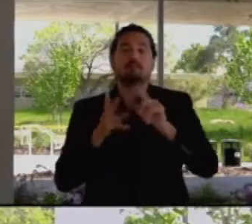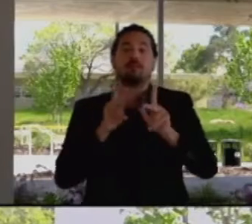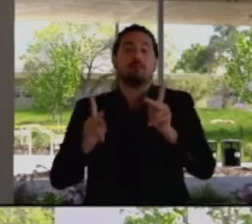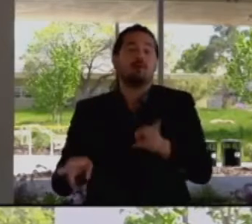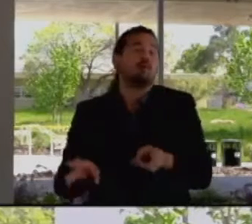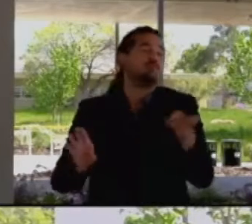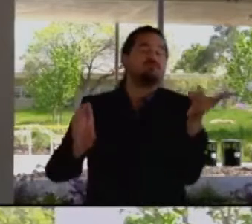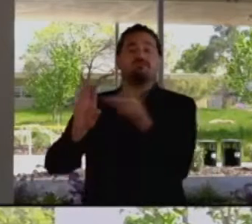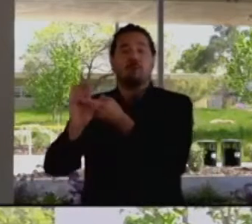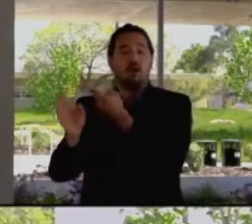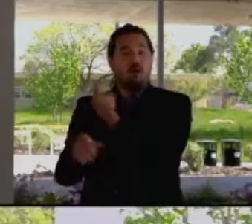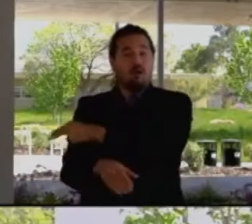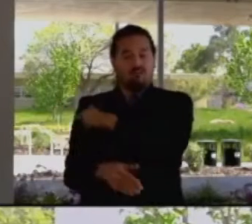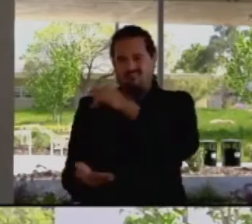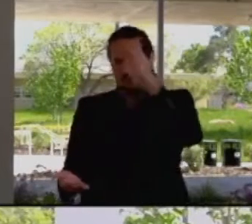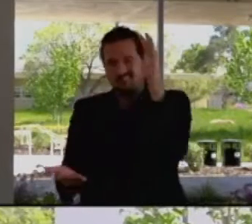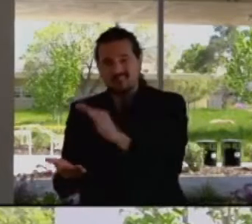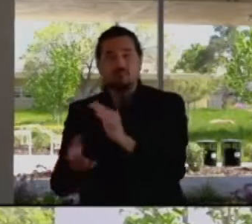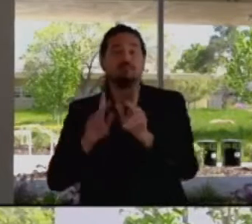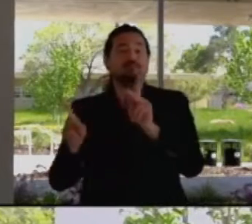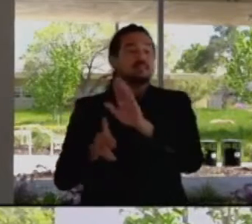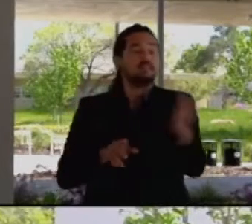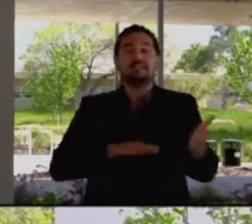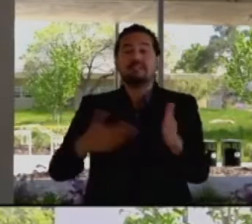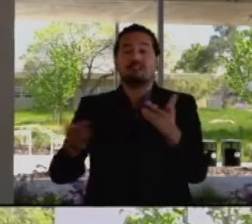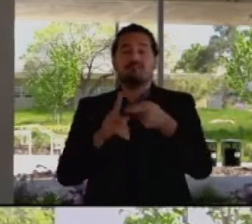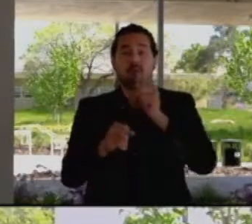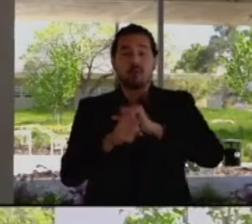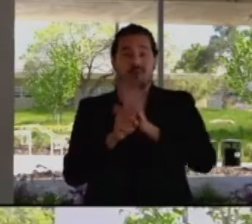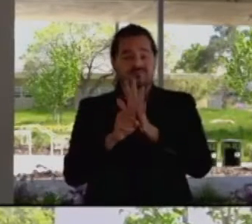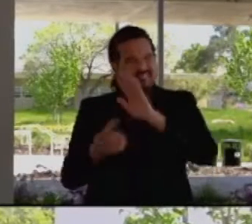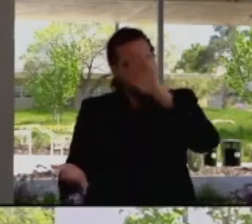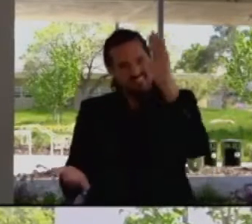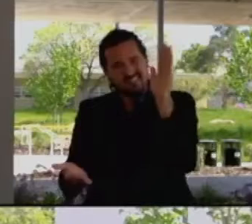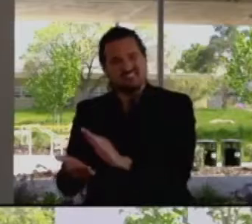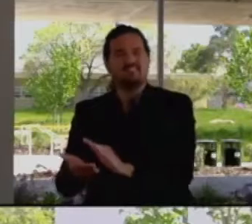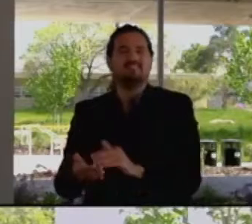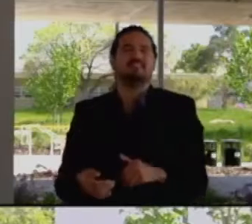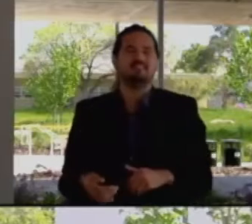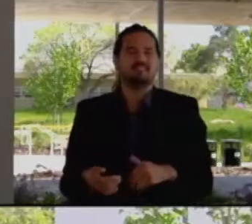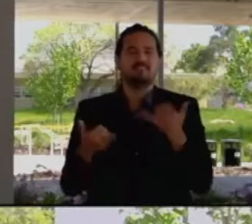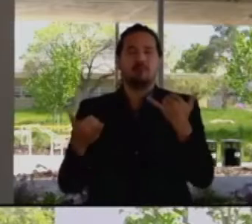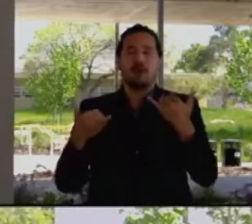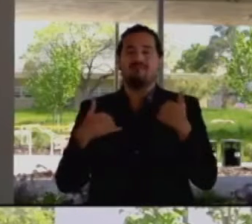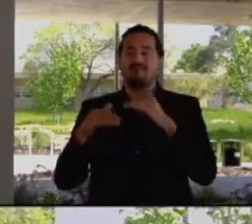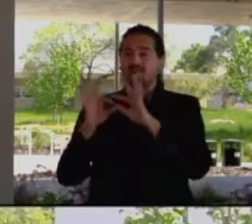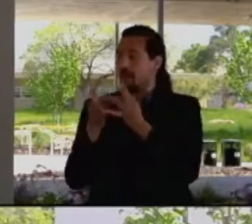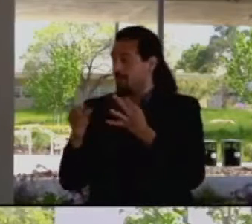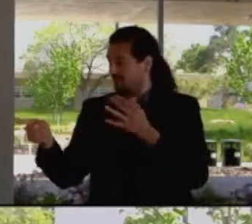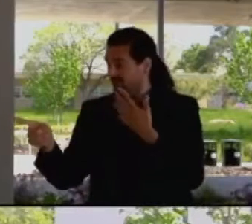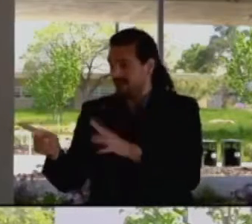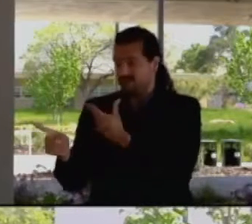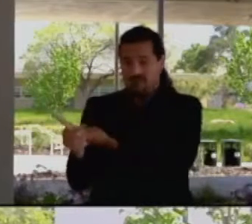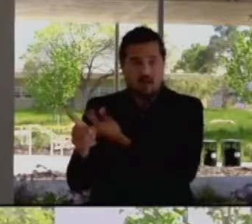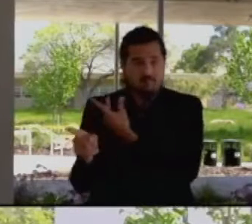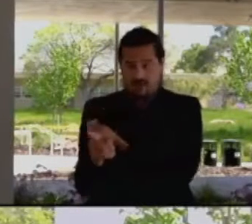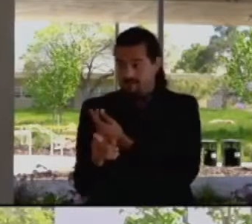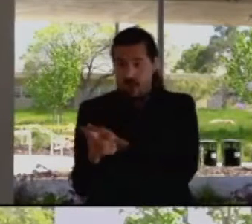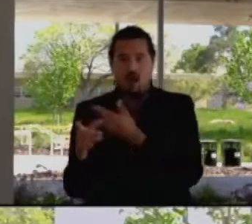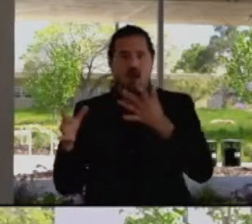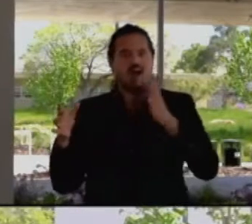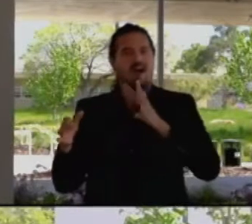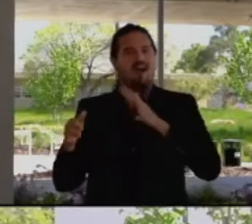disease. We've been able to get together now with our families who are vaccinated in small groups, and we are seeing our